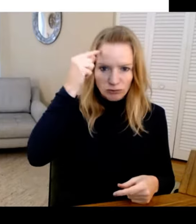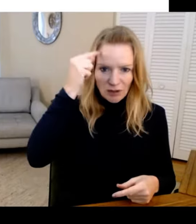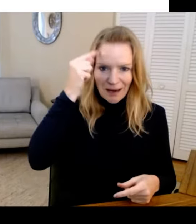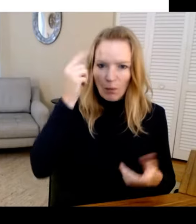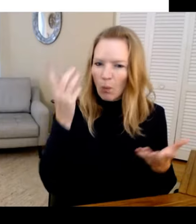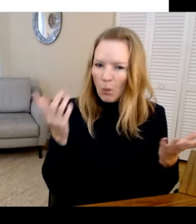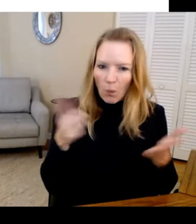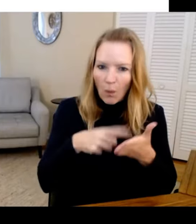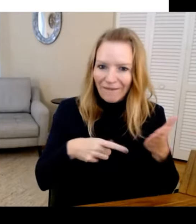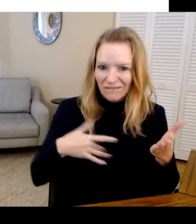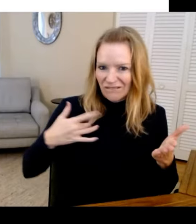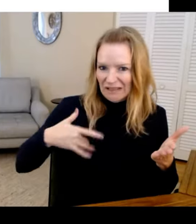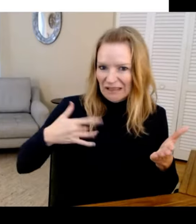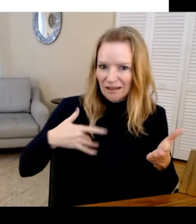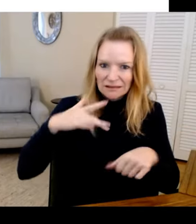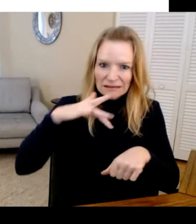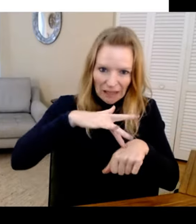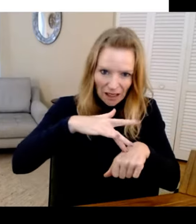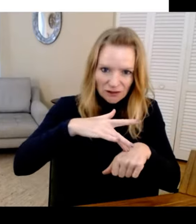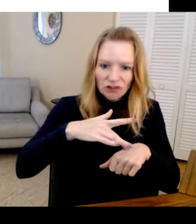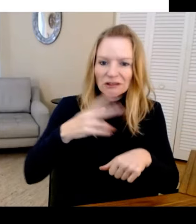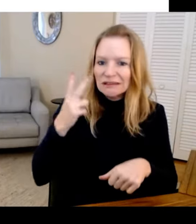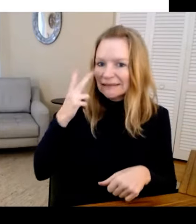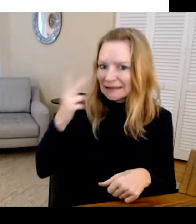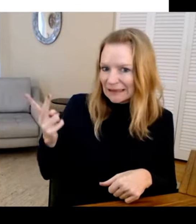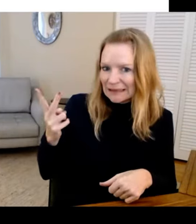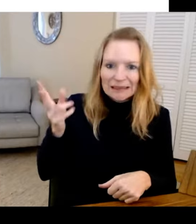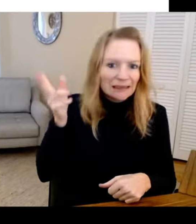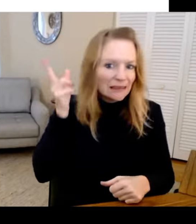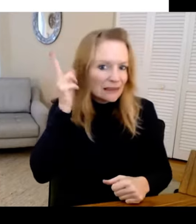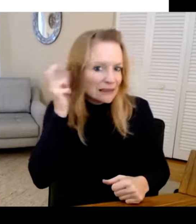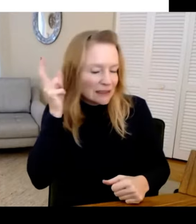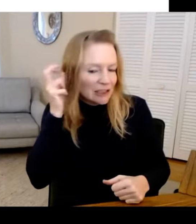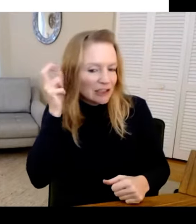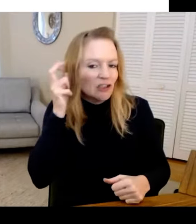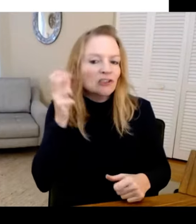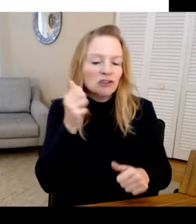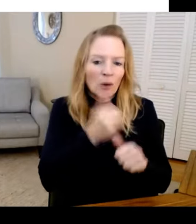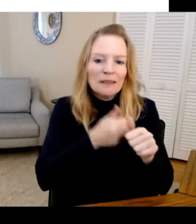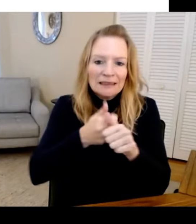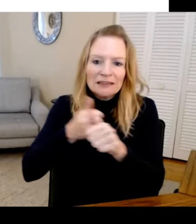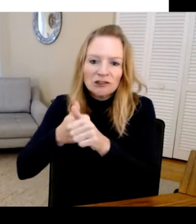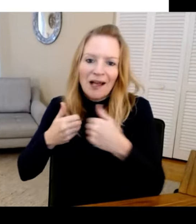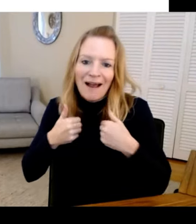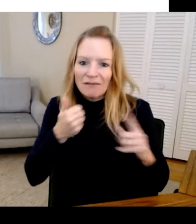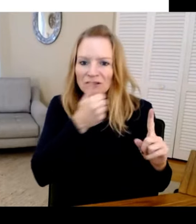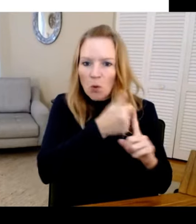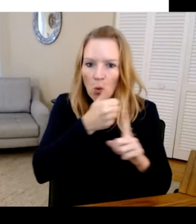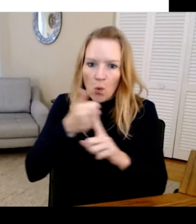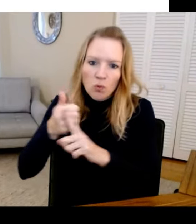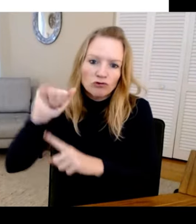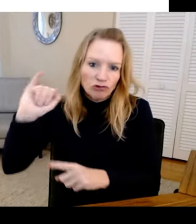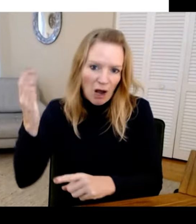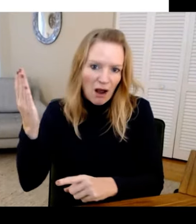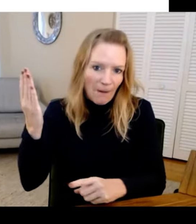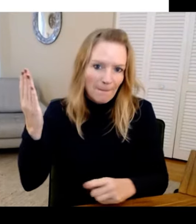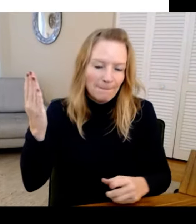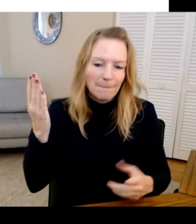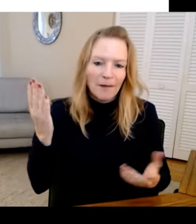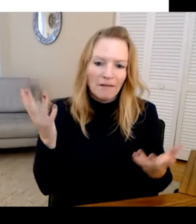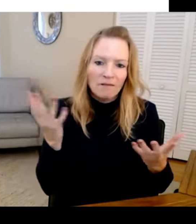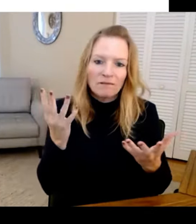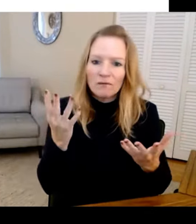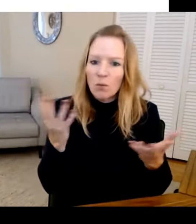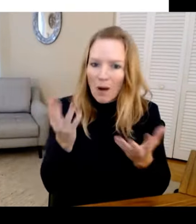Sensory, which helps tell the brain what to feel, what it's touching, what it's seeing, what it's hearing. So each have its